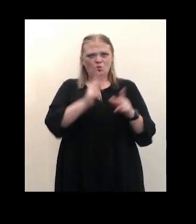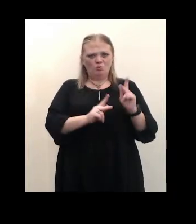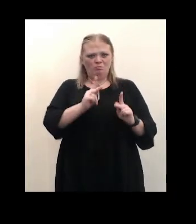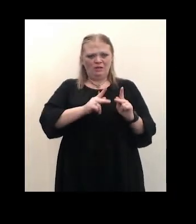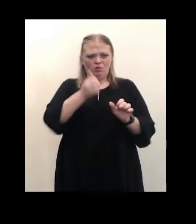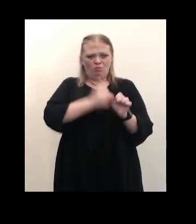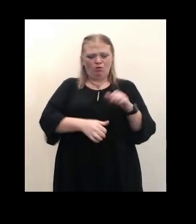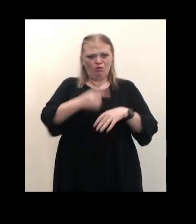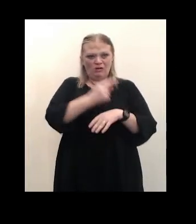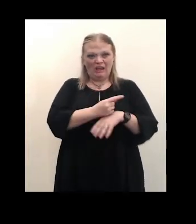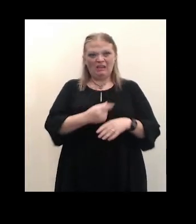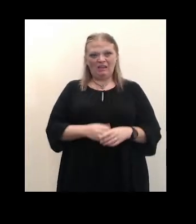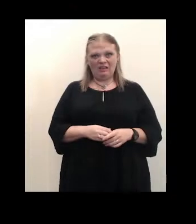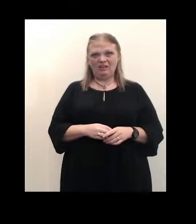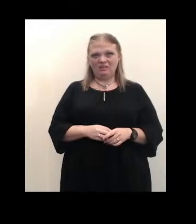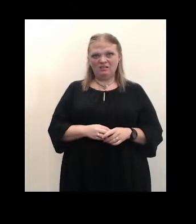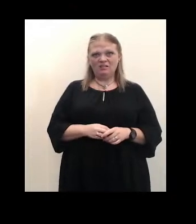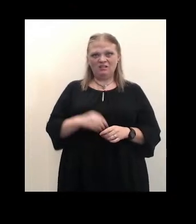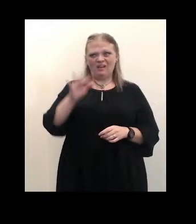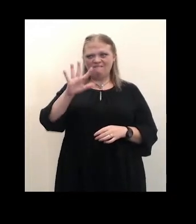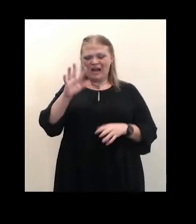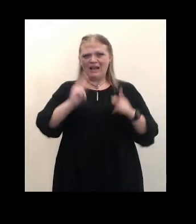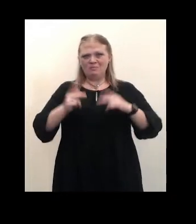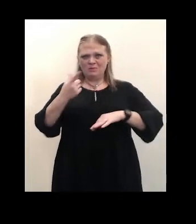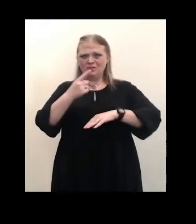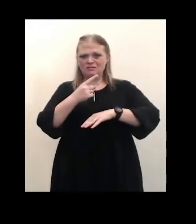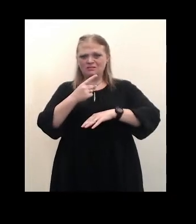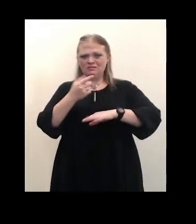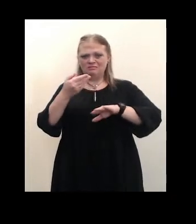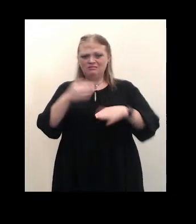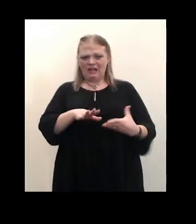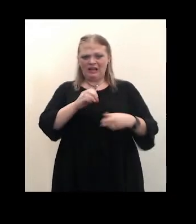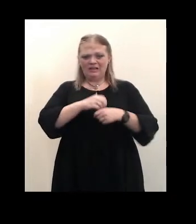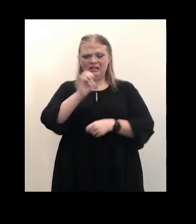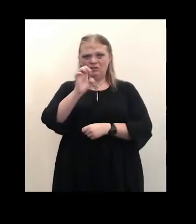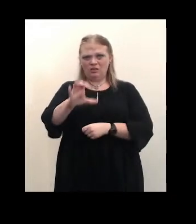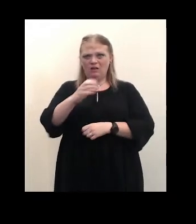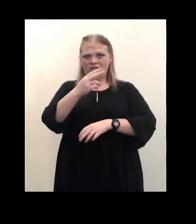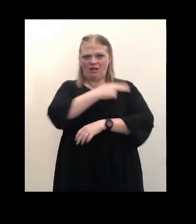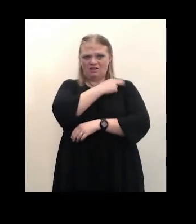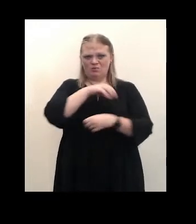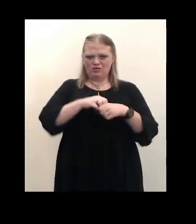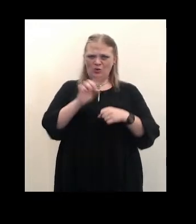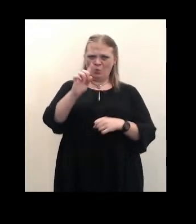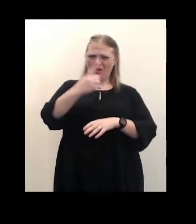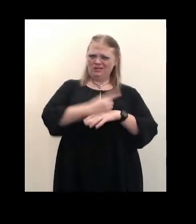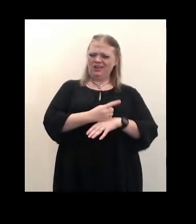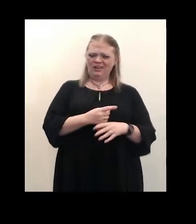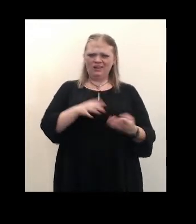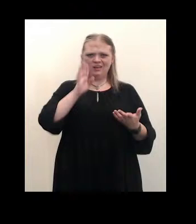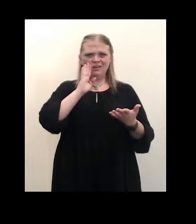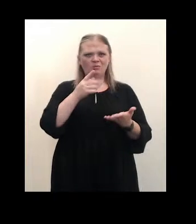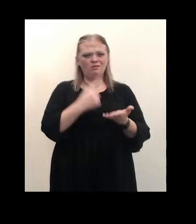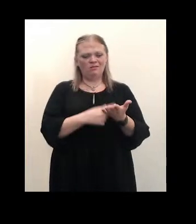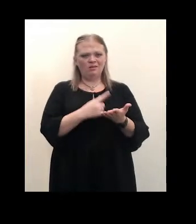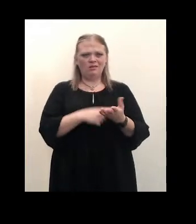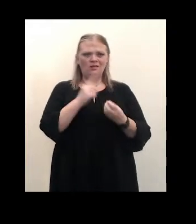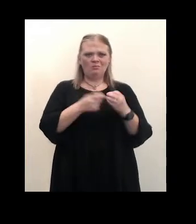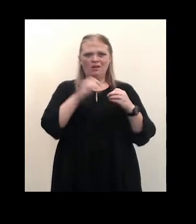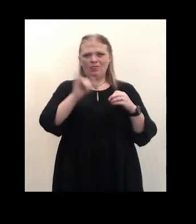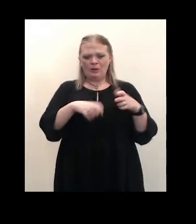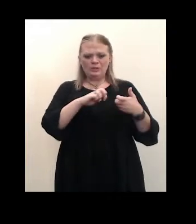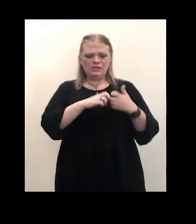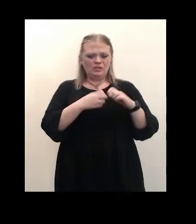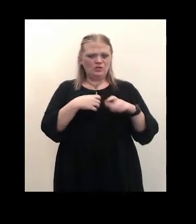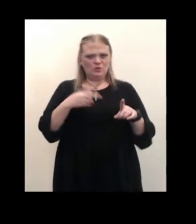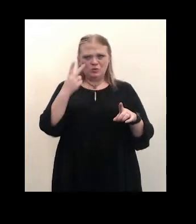high numbers. 5 people die in Erie County hospitals. We'll talk a little bit more about mortality and issues that we're seeing with